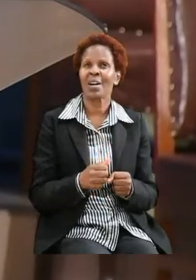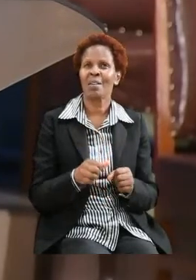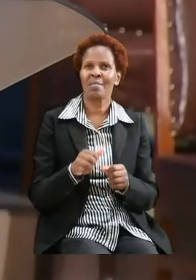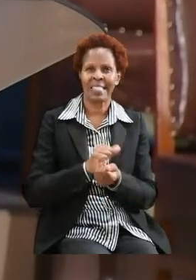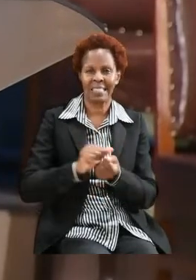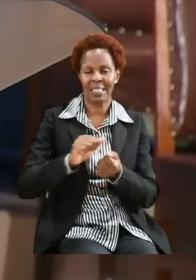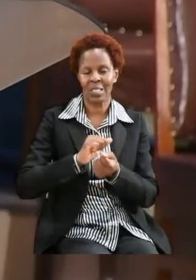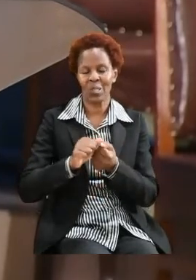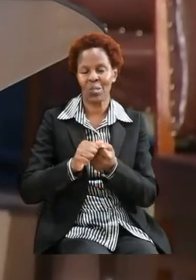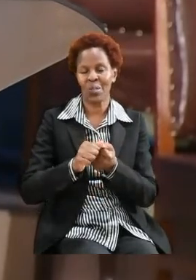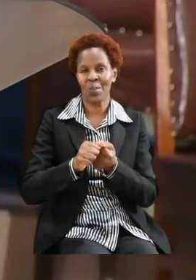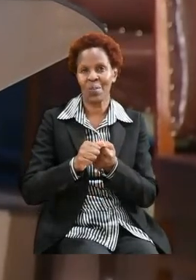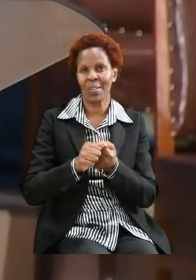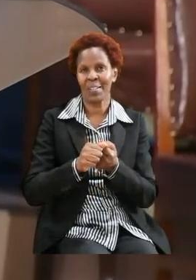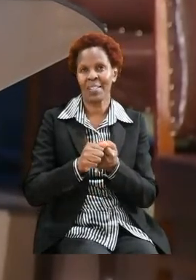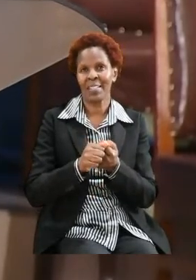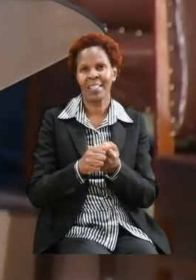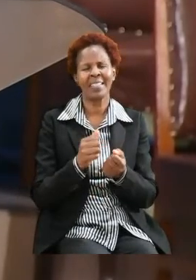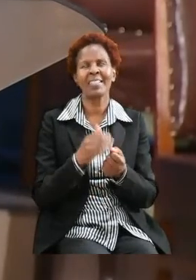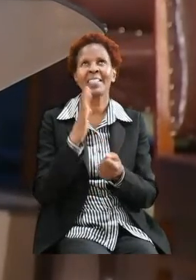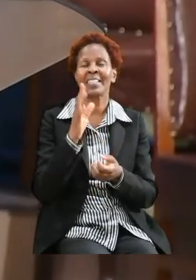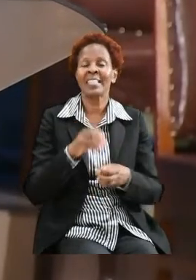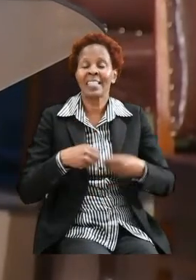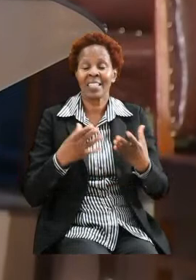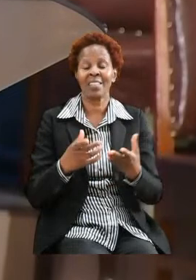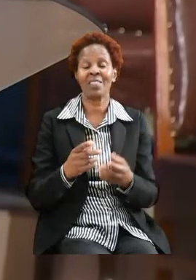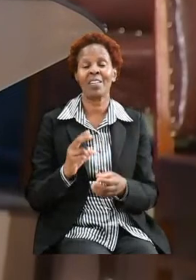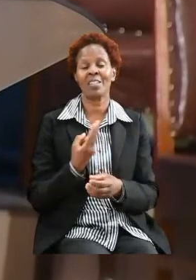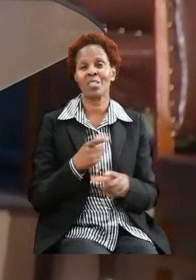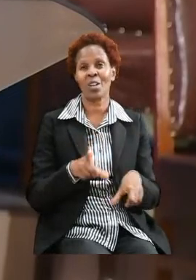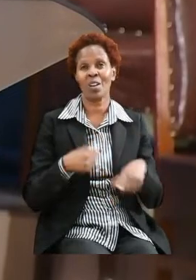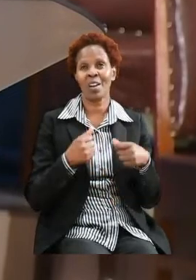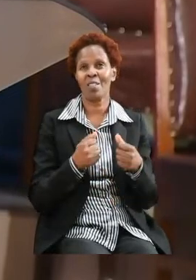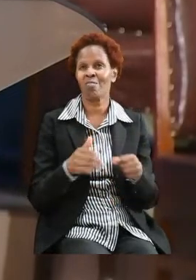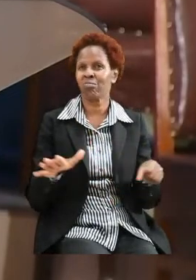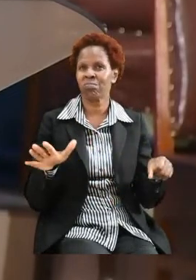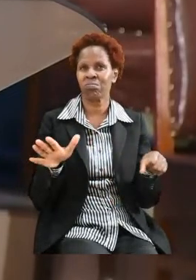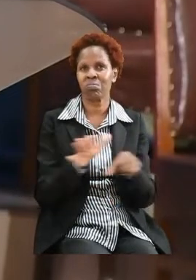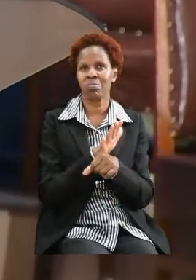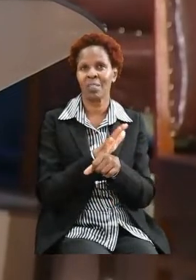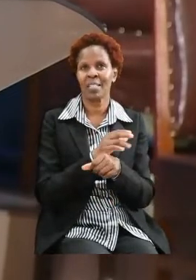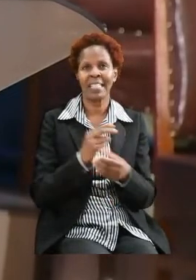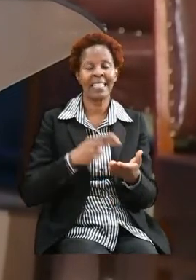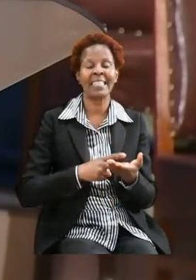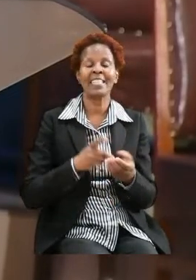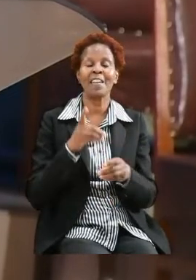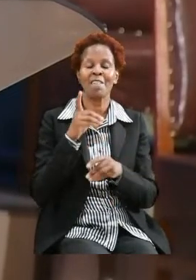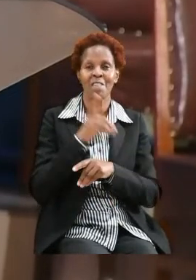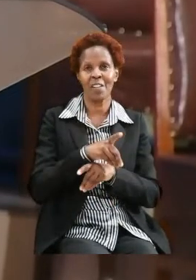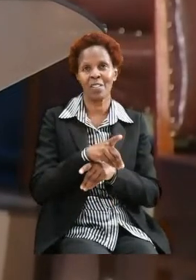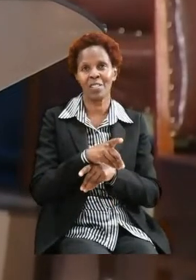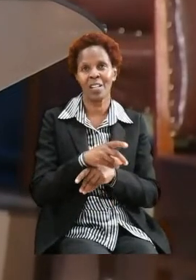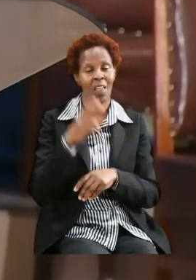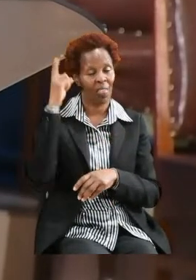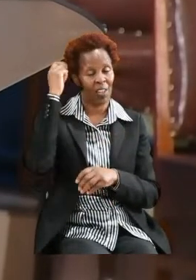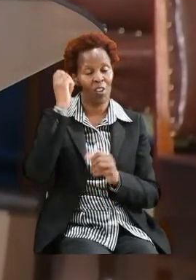shepherd, came to save us and give us life in abundance. He defeated the devil for our sake.